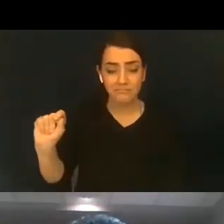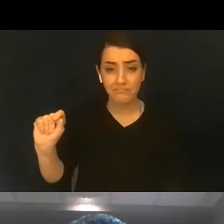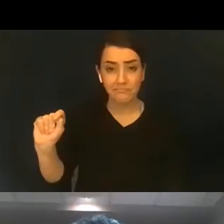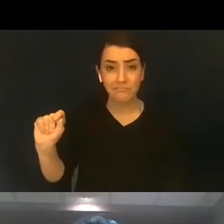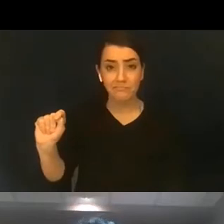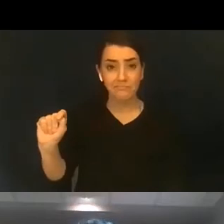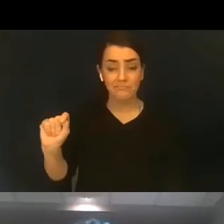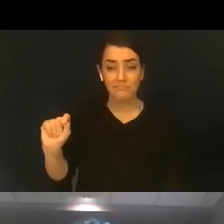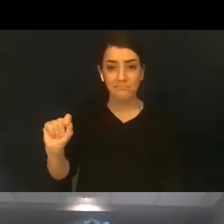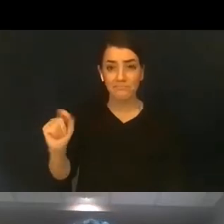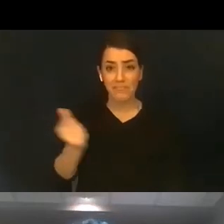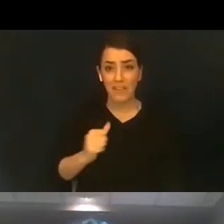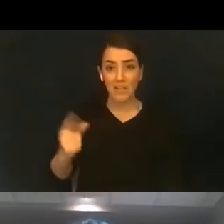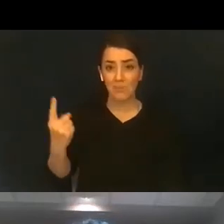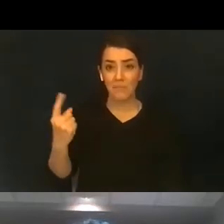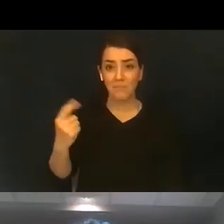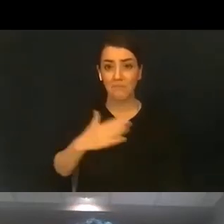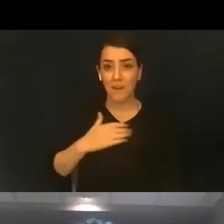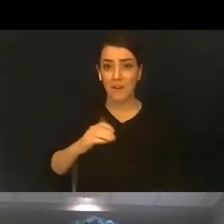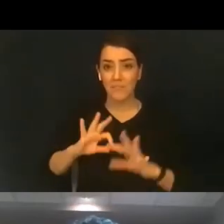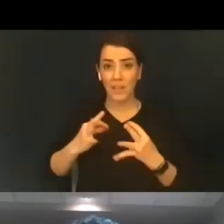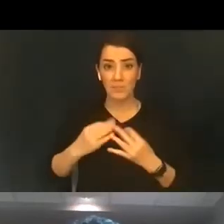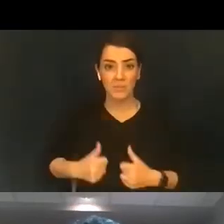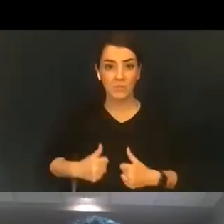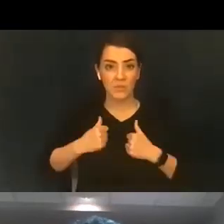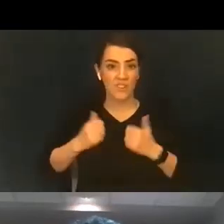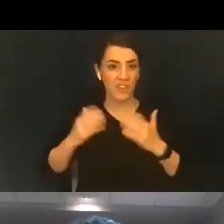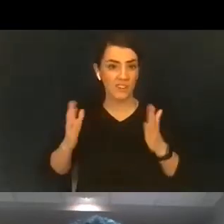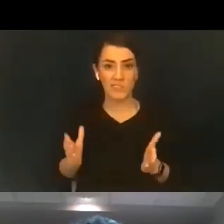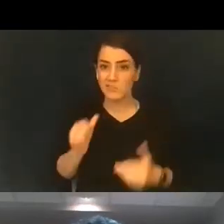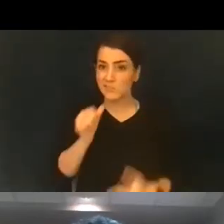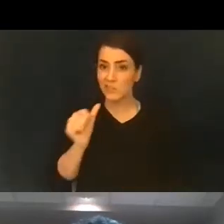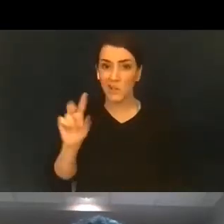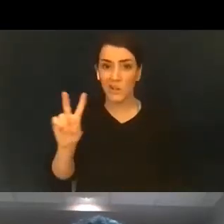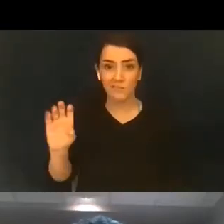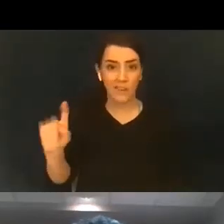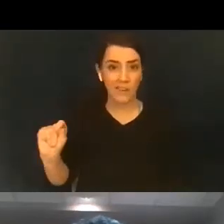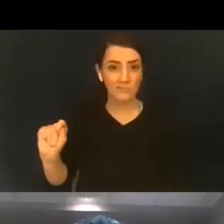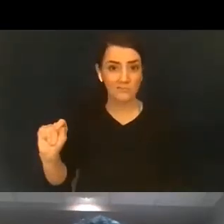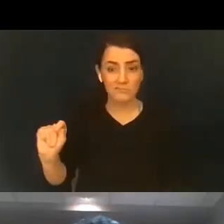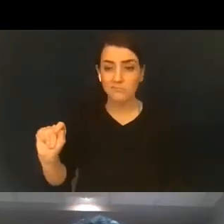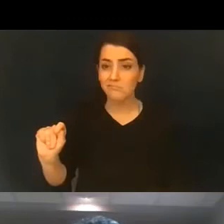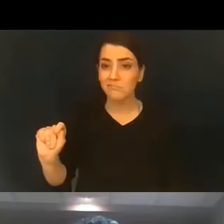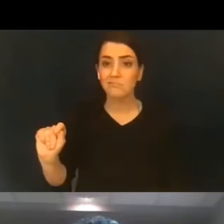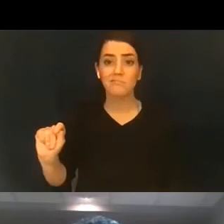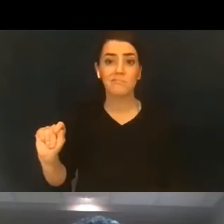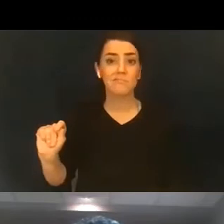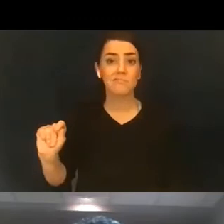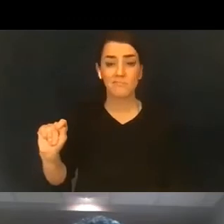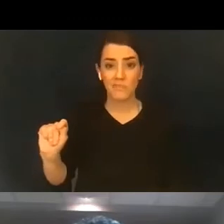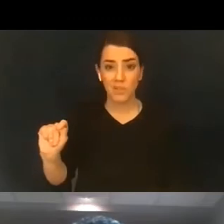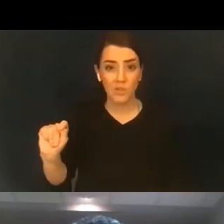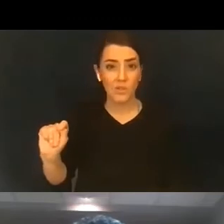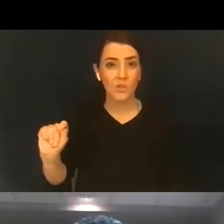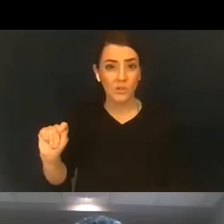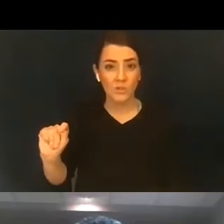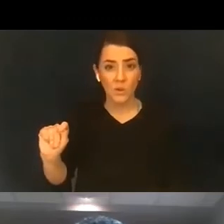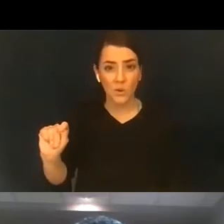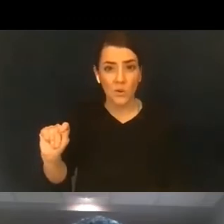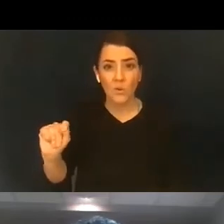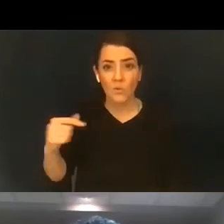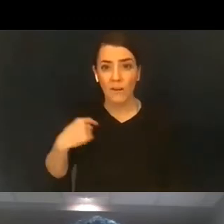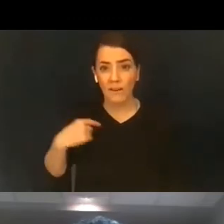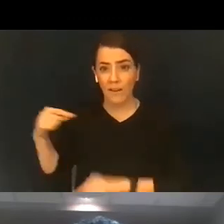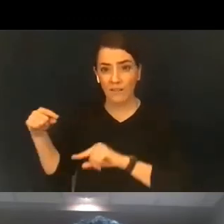a veteran. So here I am, I'm faced with a group of 40 to 50 men and women in Minnesota who